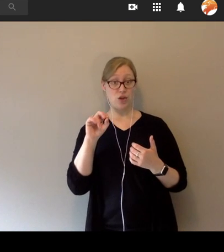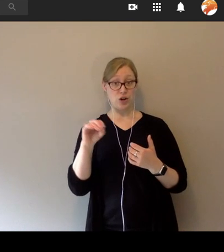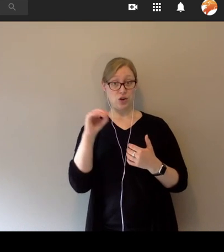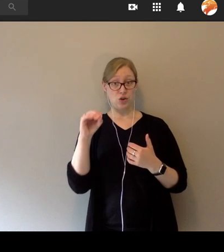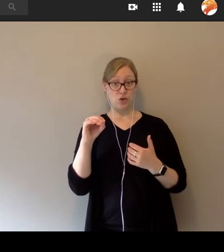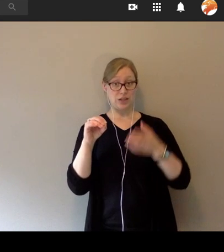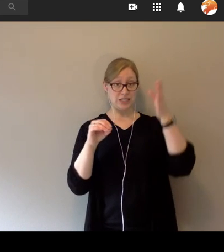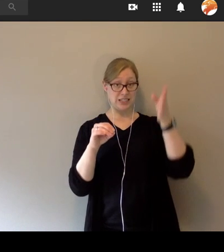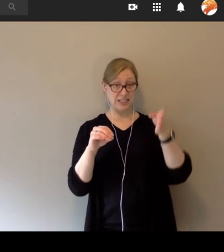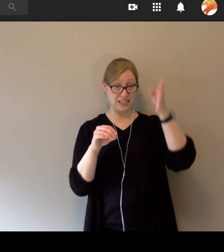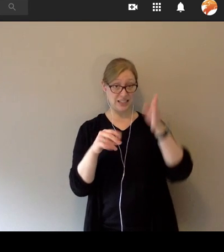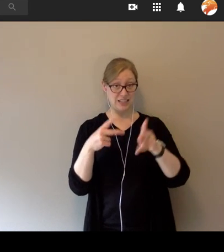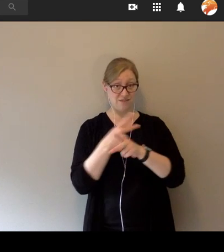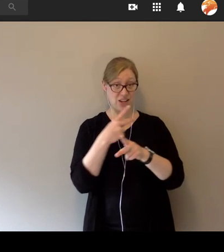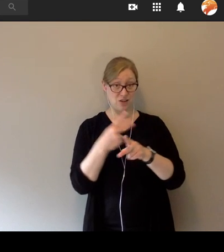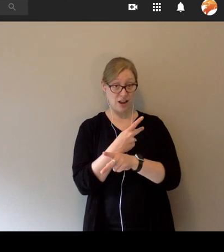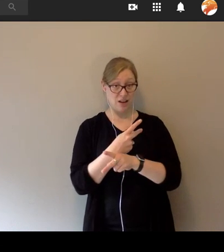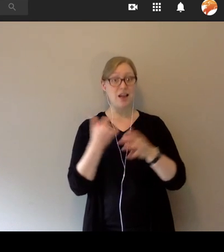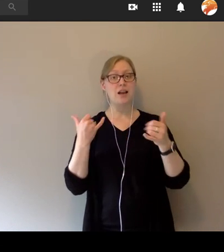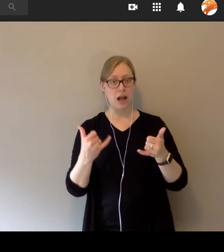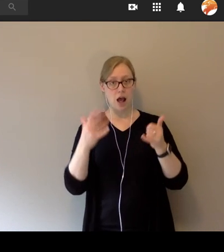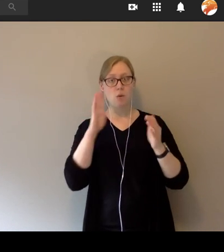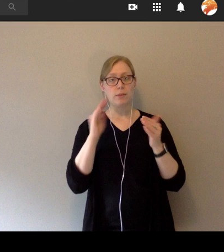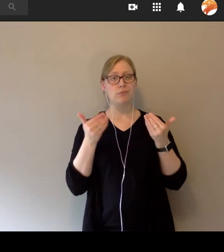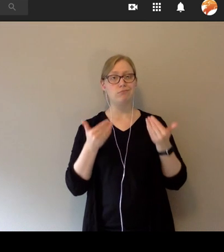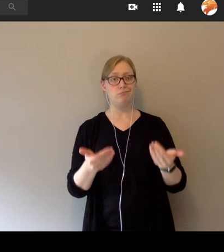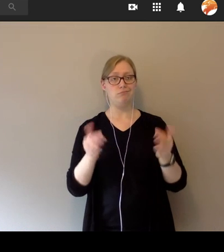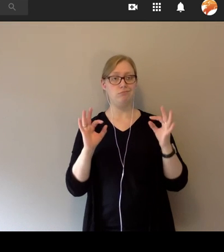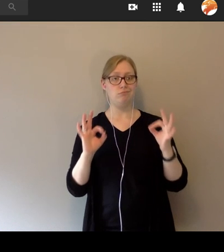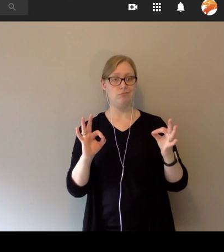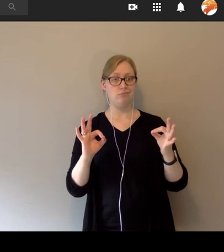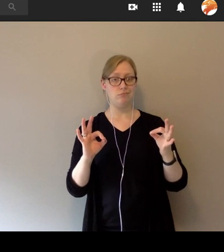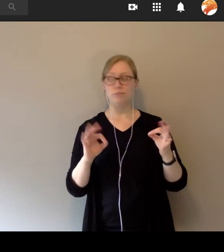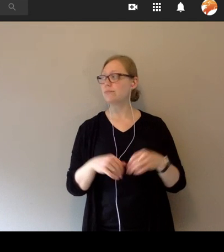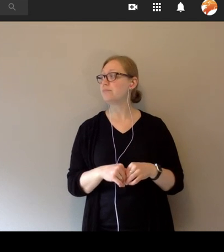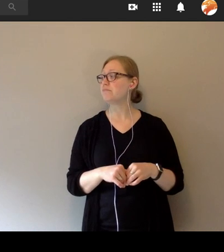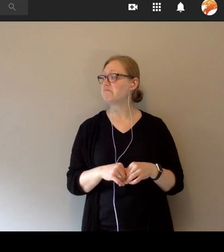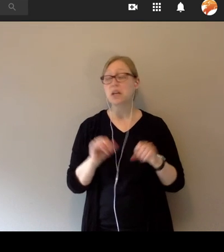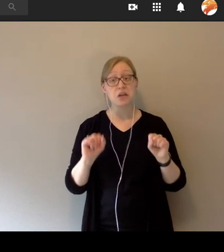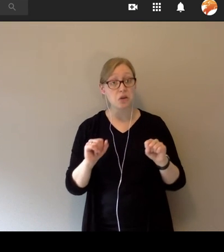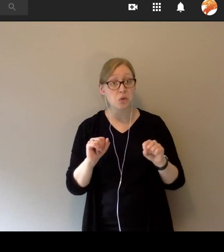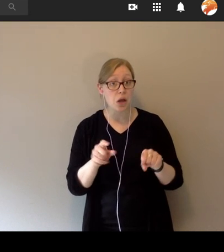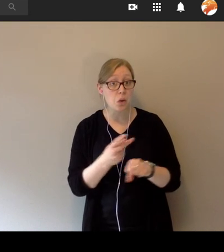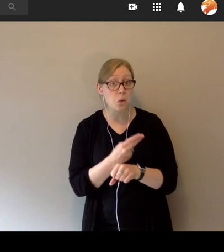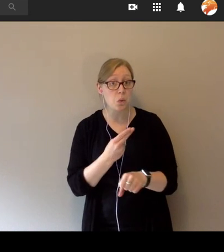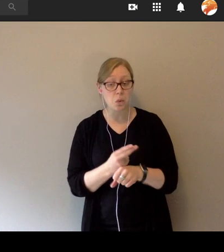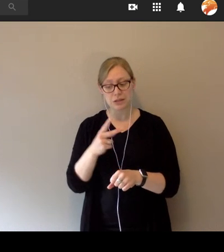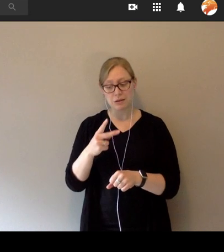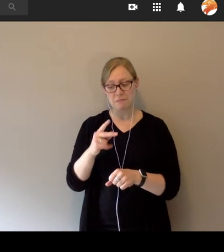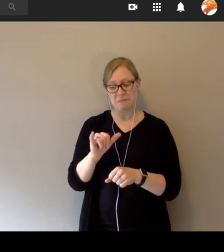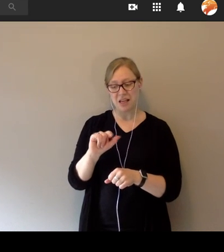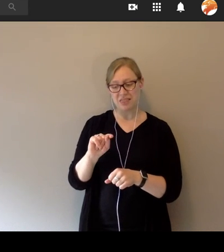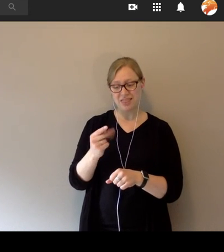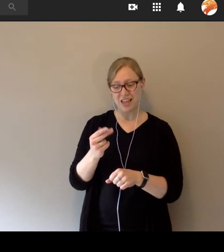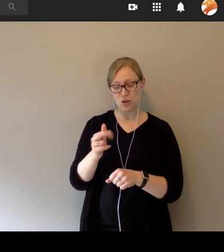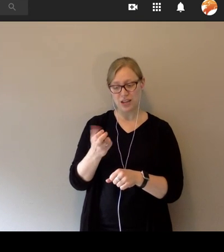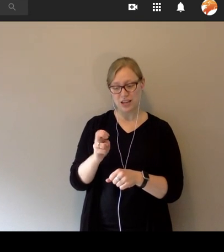going to be okay to do. Notice, you could also use the Pythagorean theorem, right? Now I know two sides of my